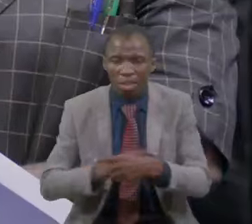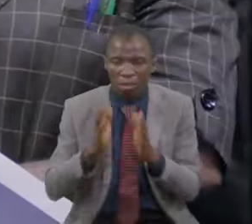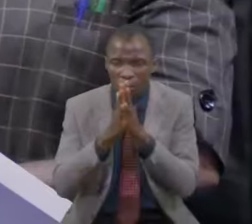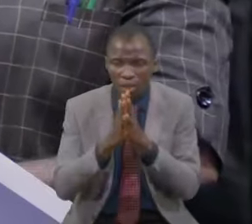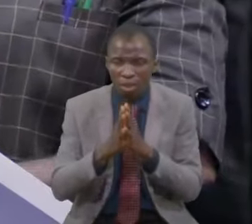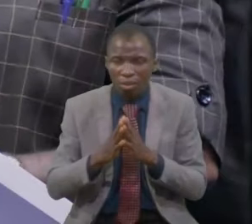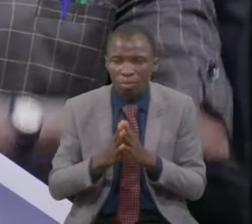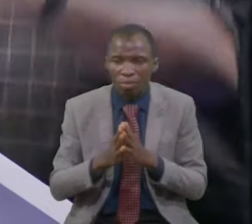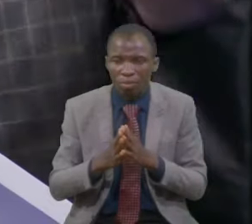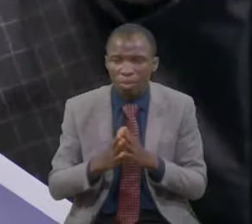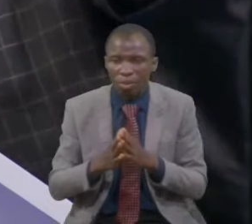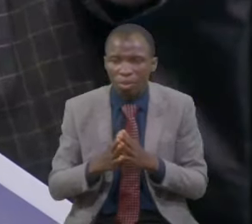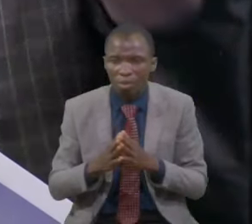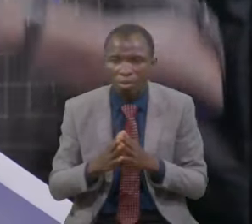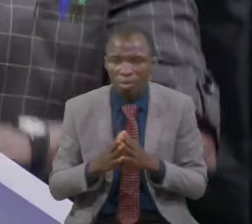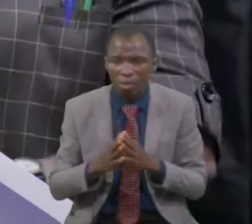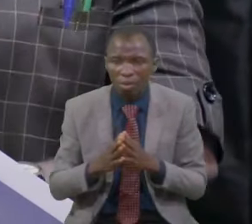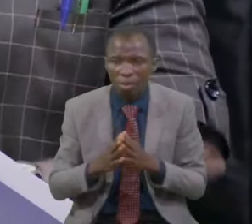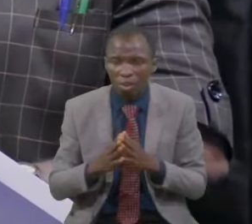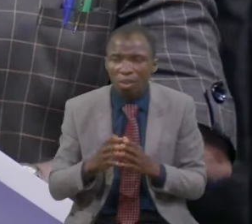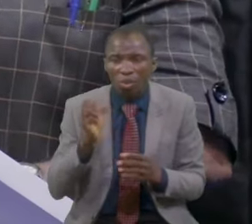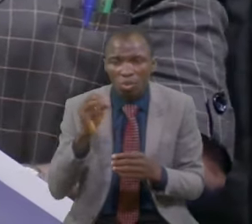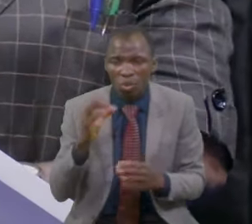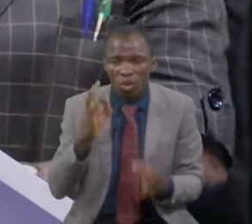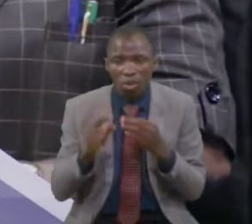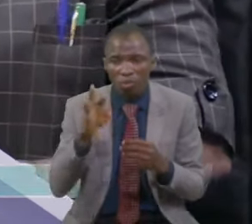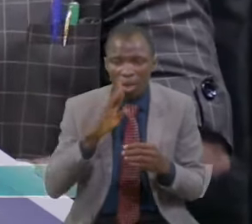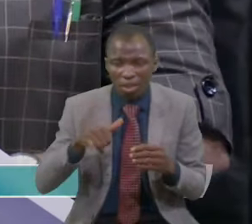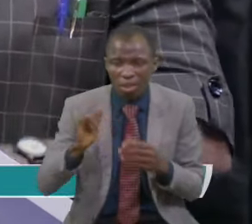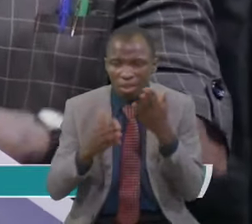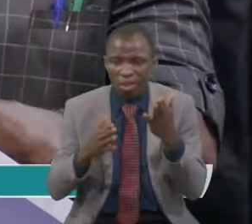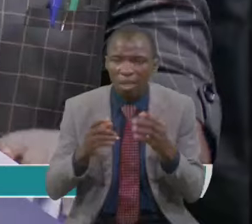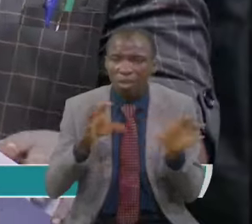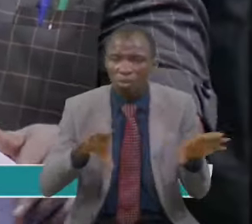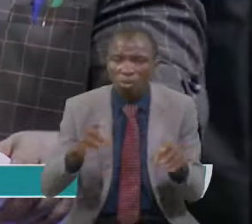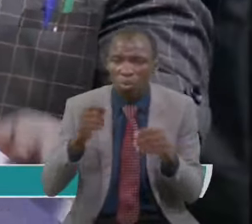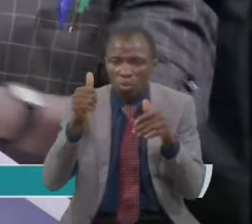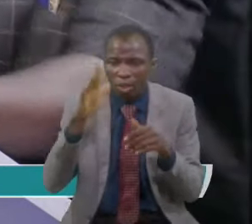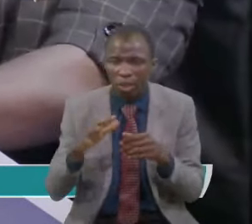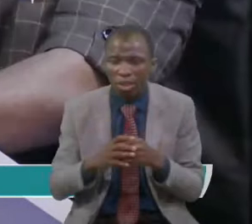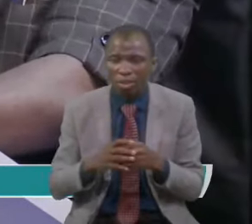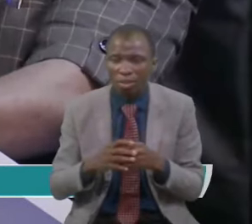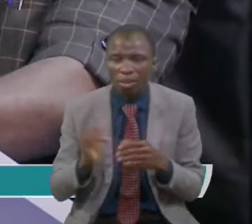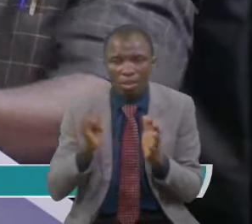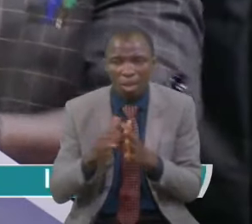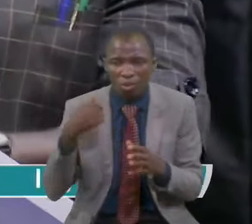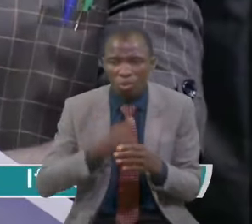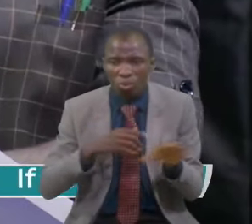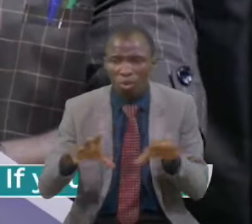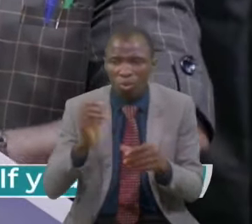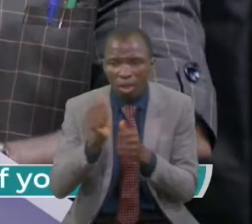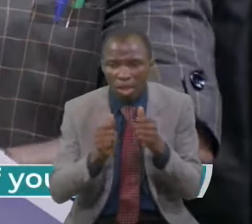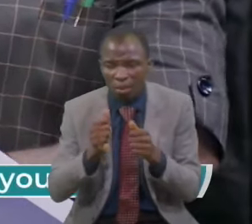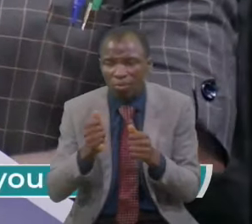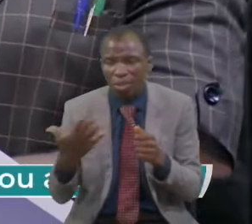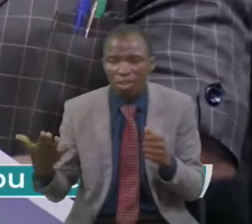gesture. So if you are still there, please do quickly and ensure that we do everything on time,